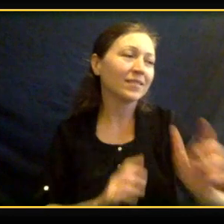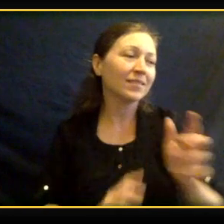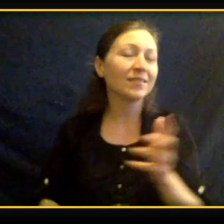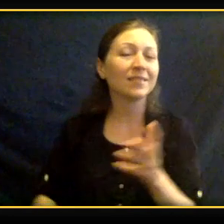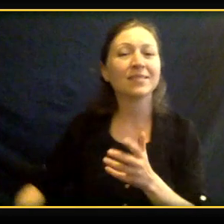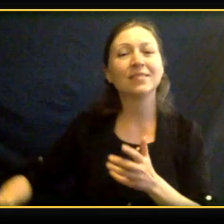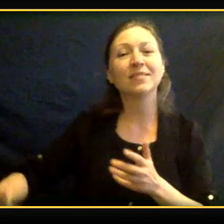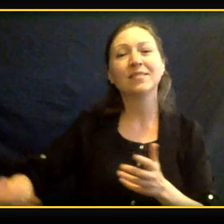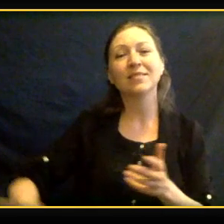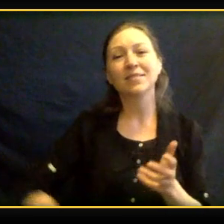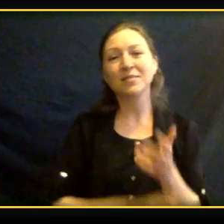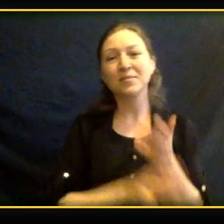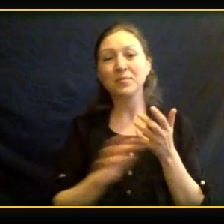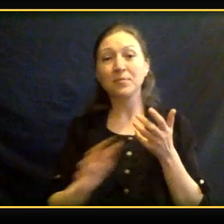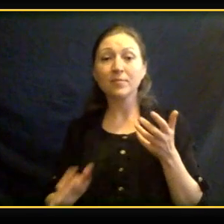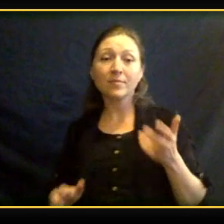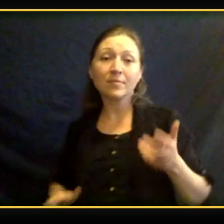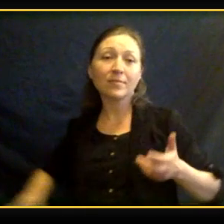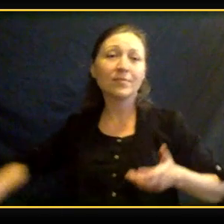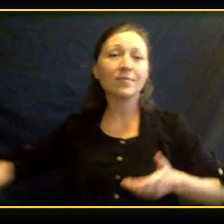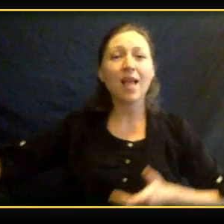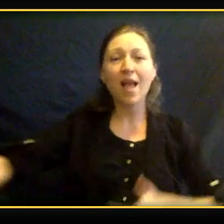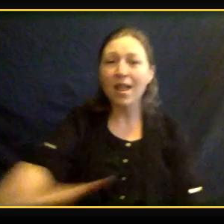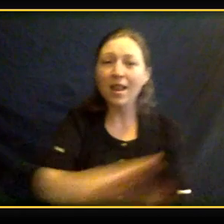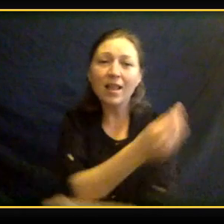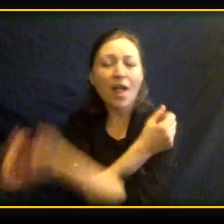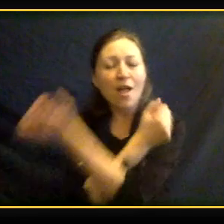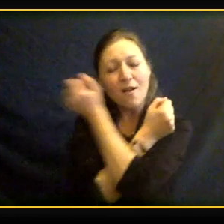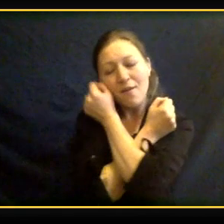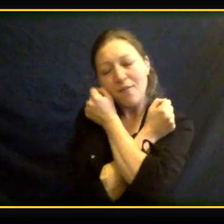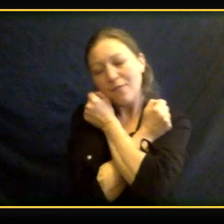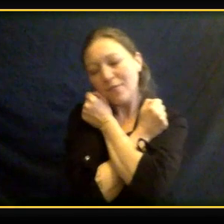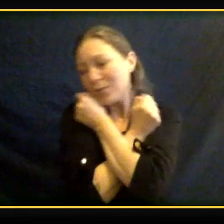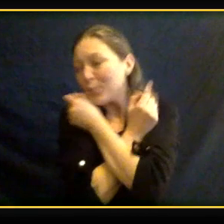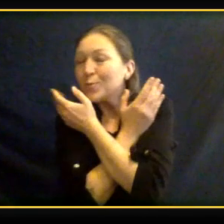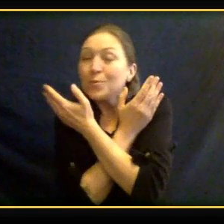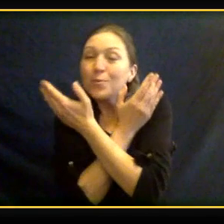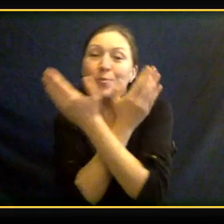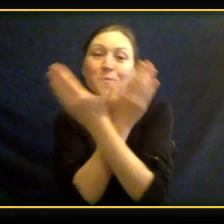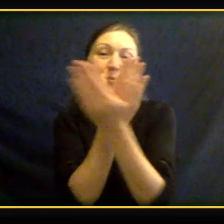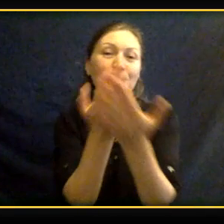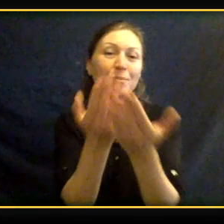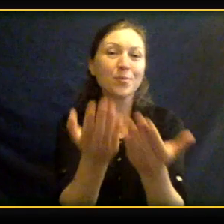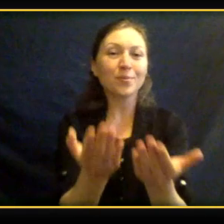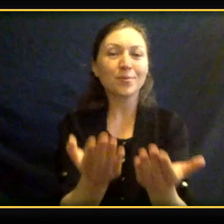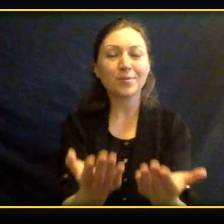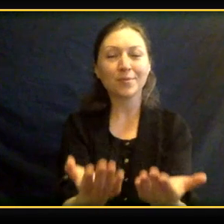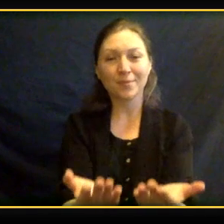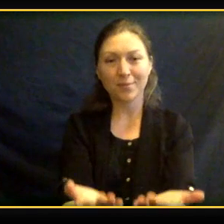end, and I love you,